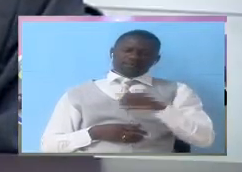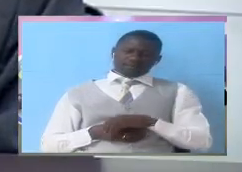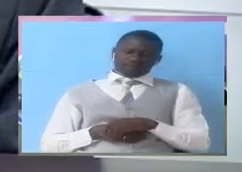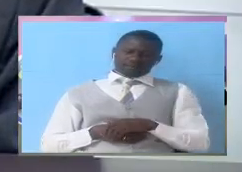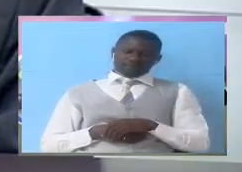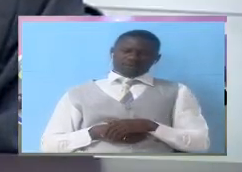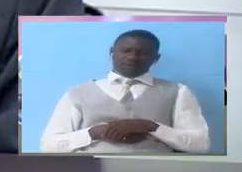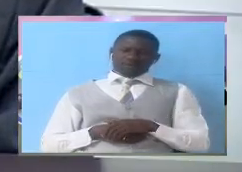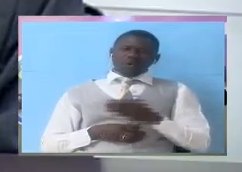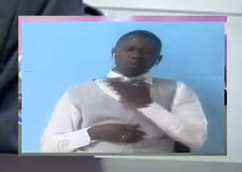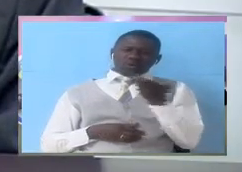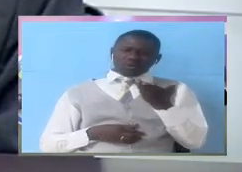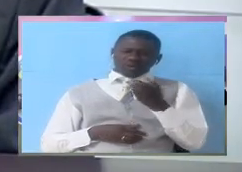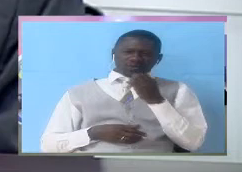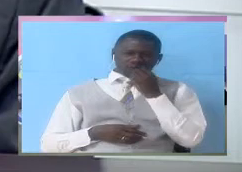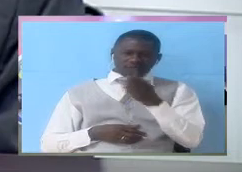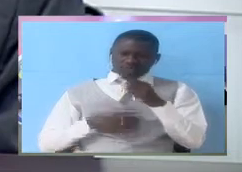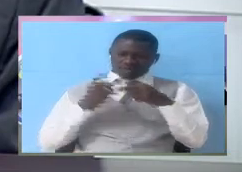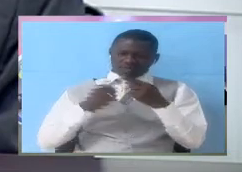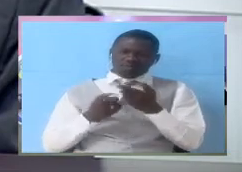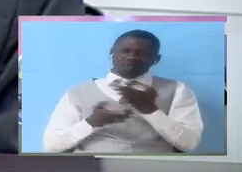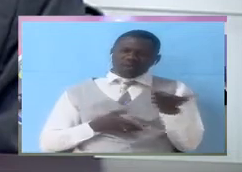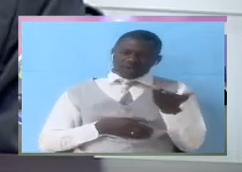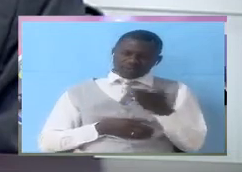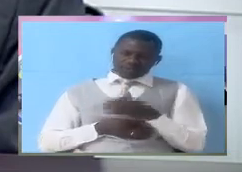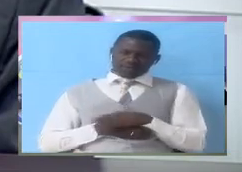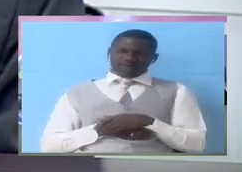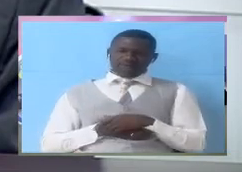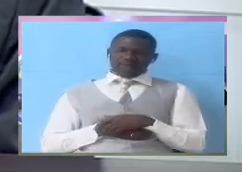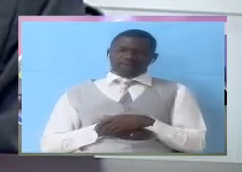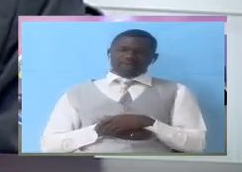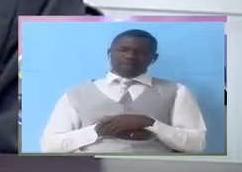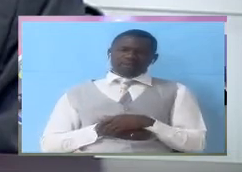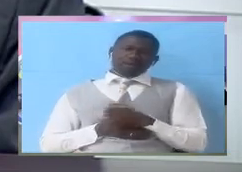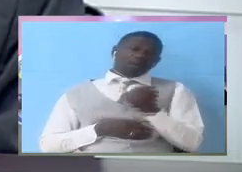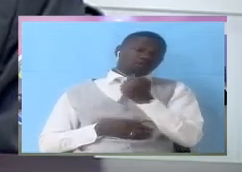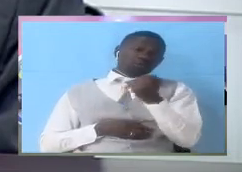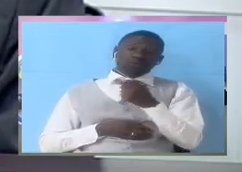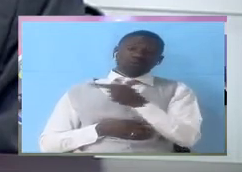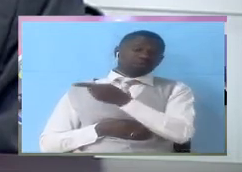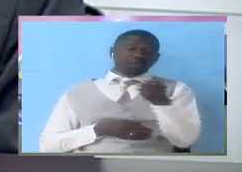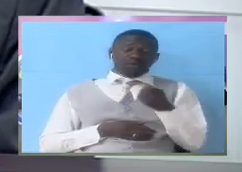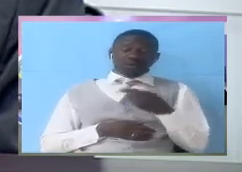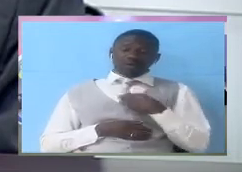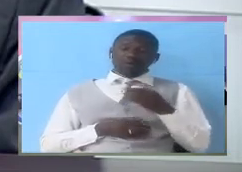They were the most senior officers. Zaka ñom ño fa gënon nekk ay kalifa.